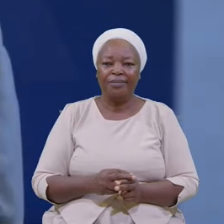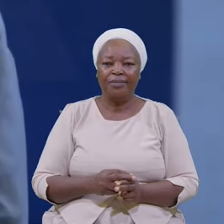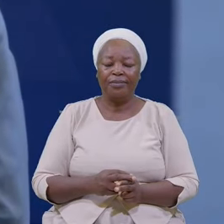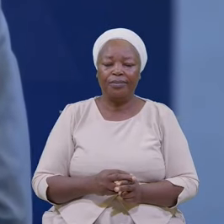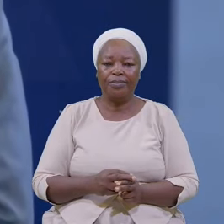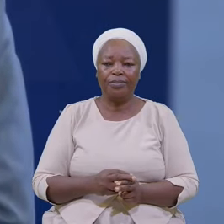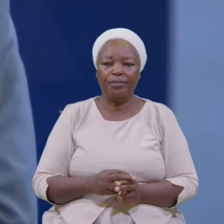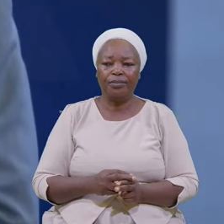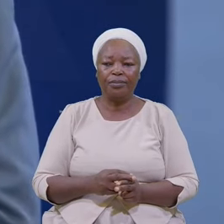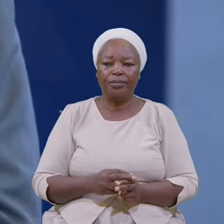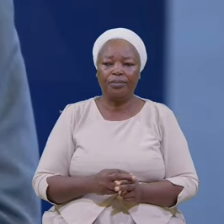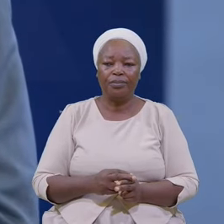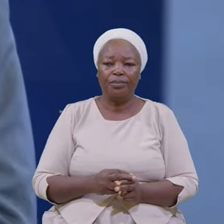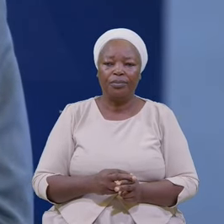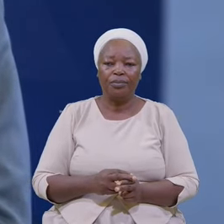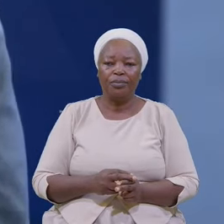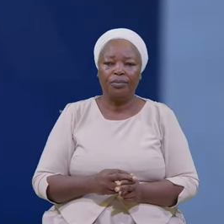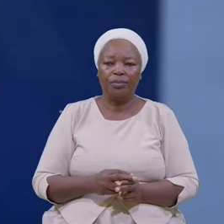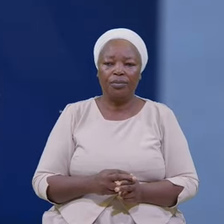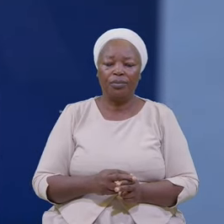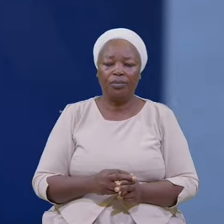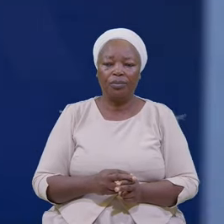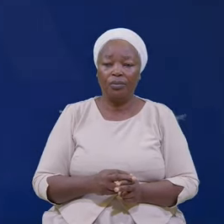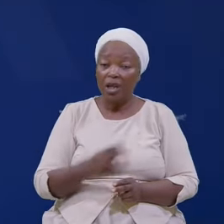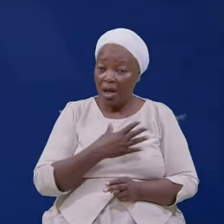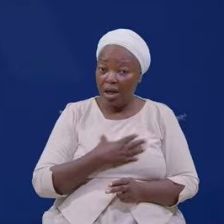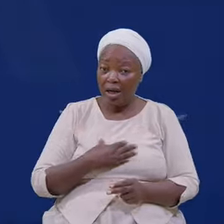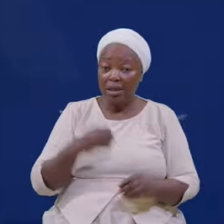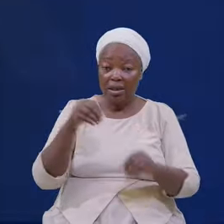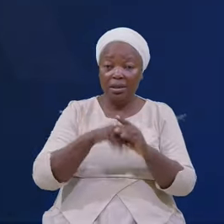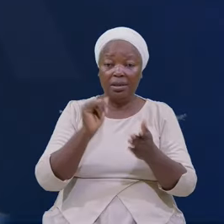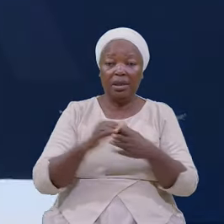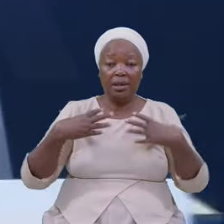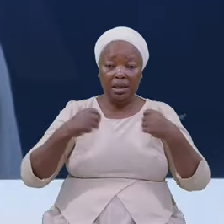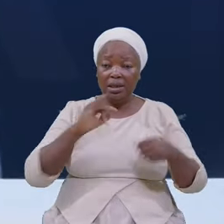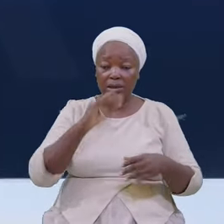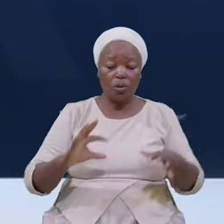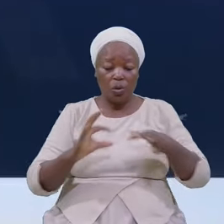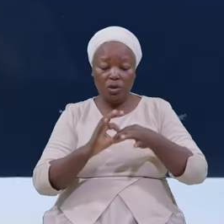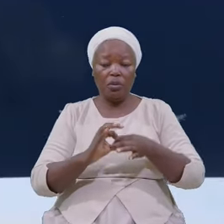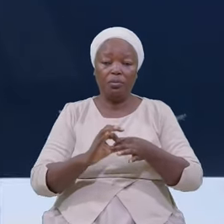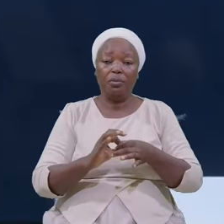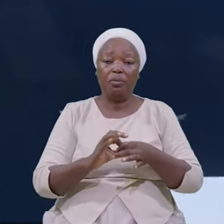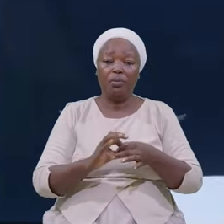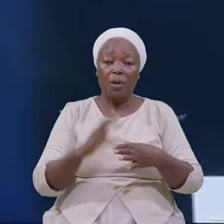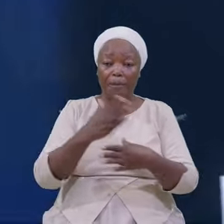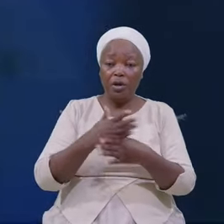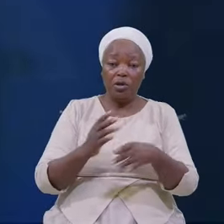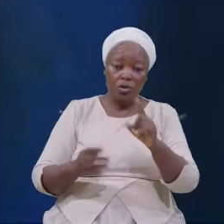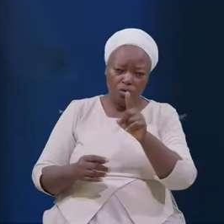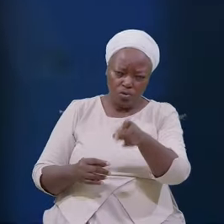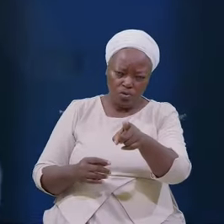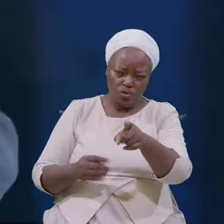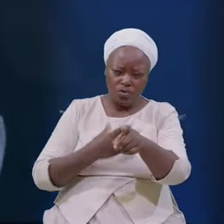cancers. Vous laissez tout au pied de Christ. And in that healing, there's connection between you and